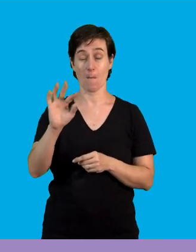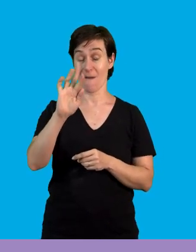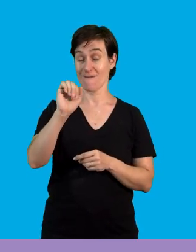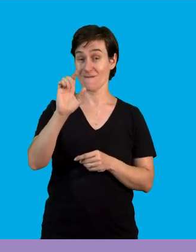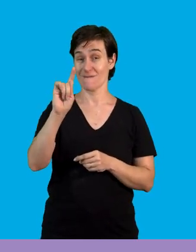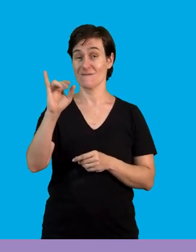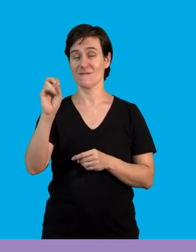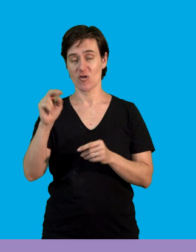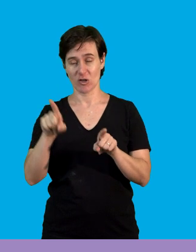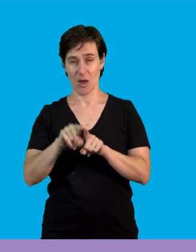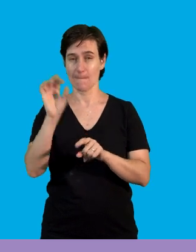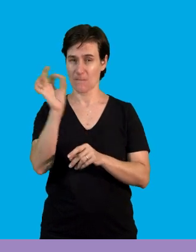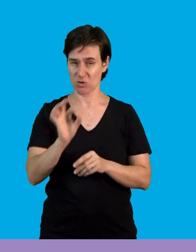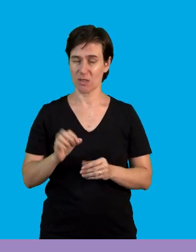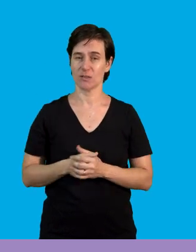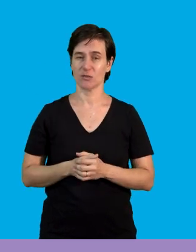form.